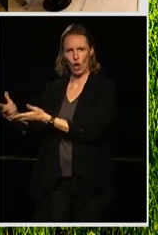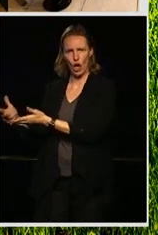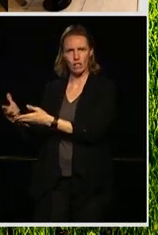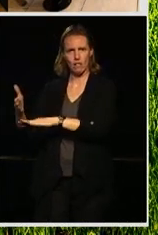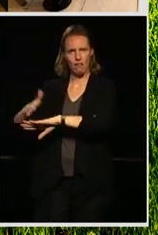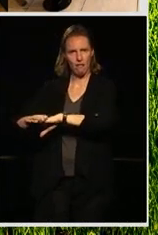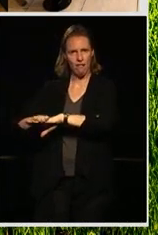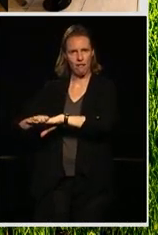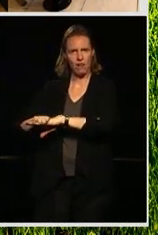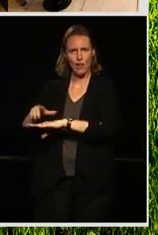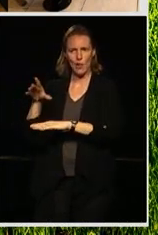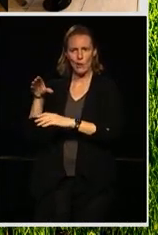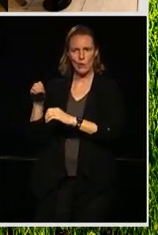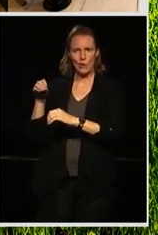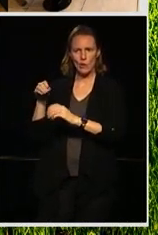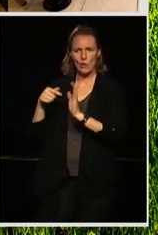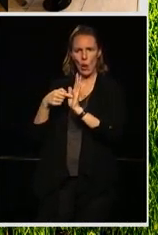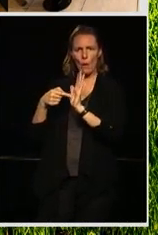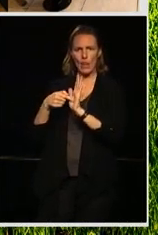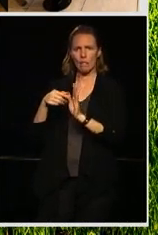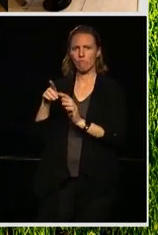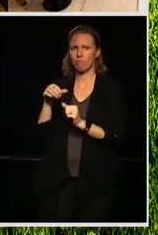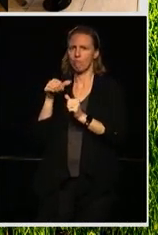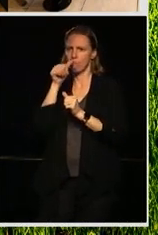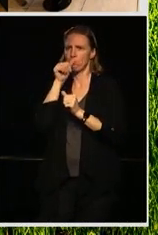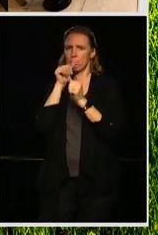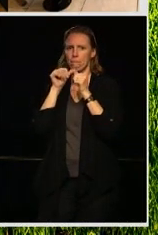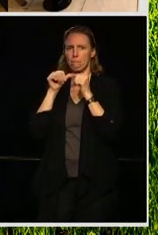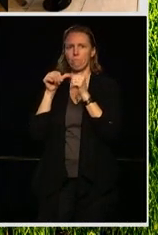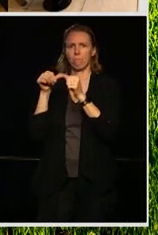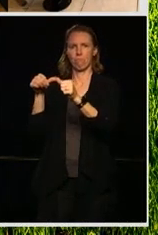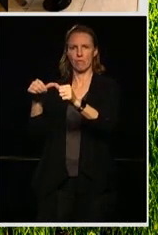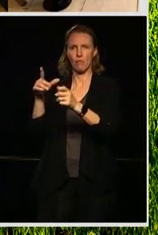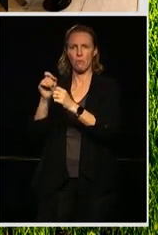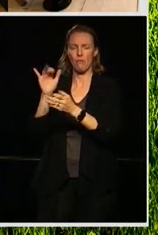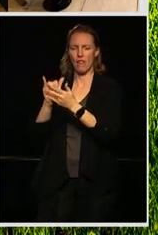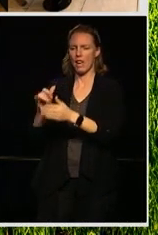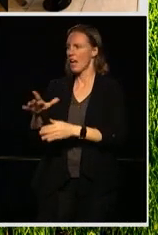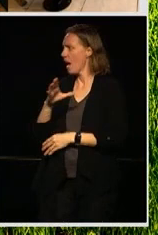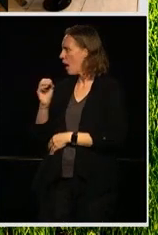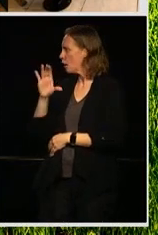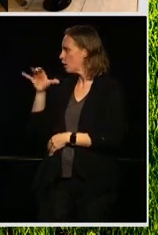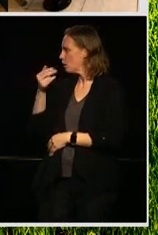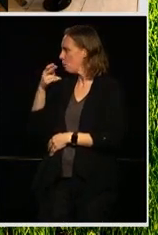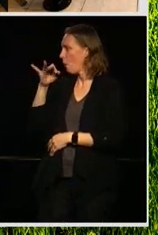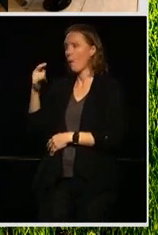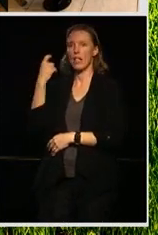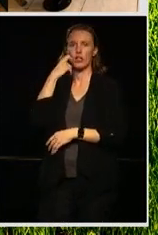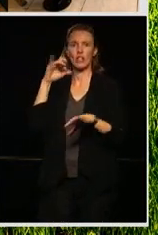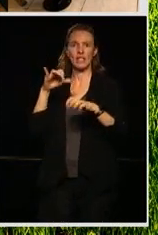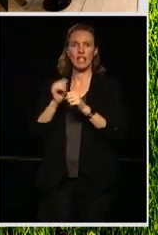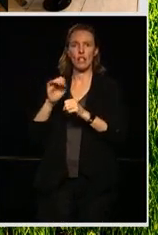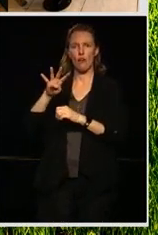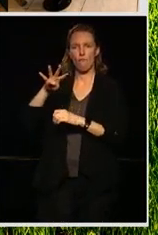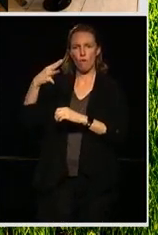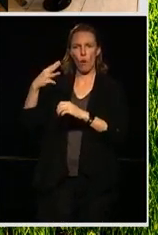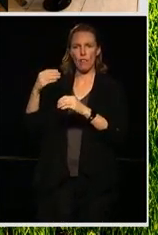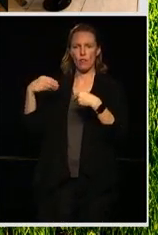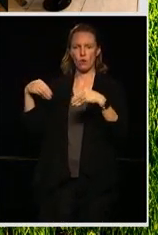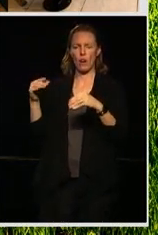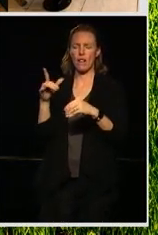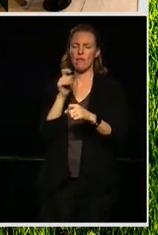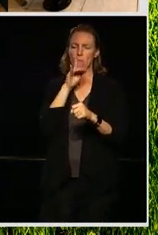of, showing the durability of it. And Chipotle just did their 4th store with Hempwood, And they've pledged